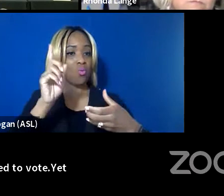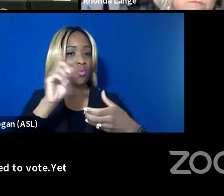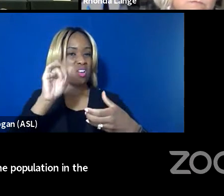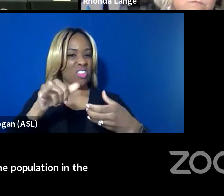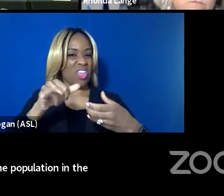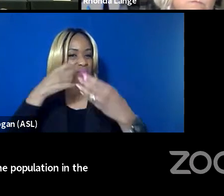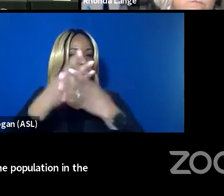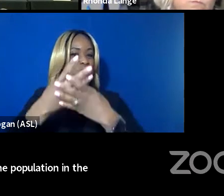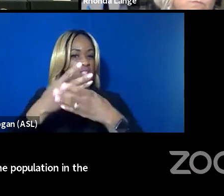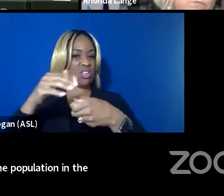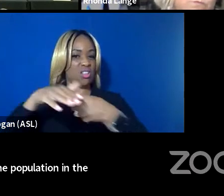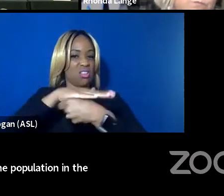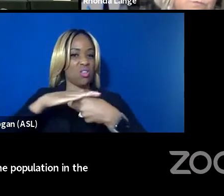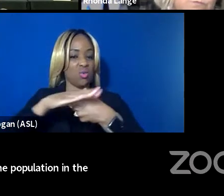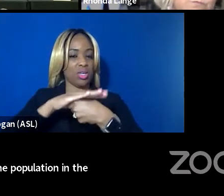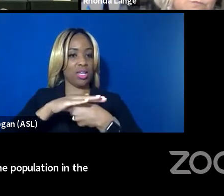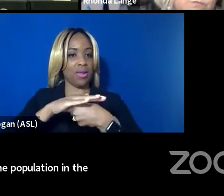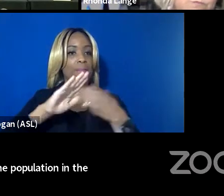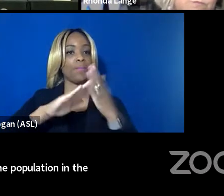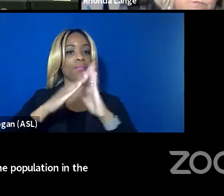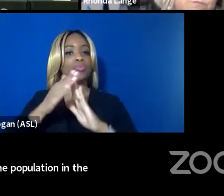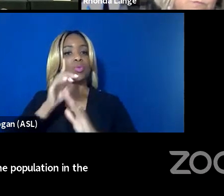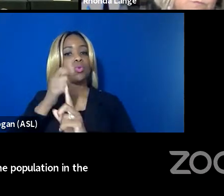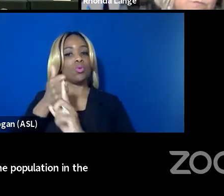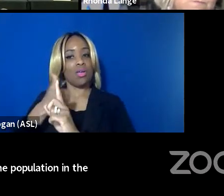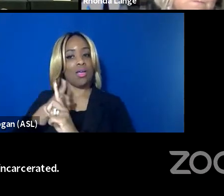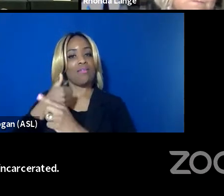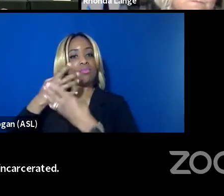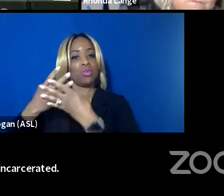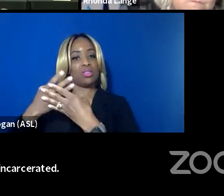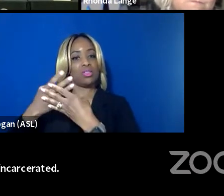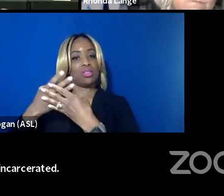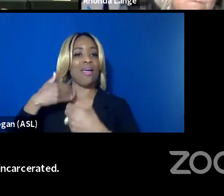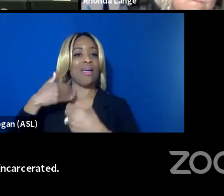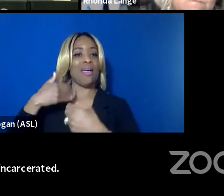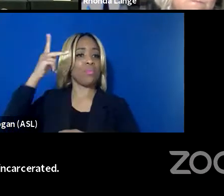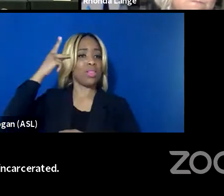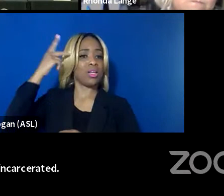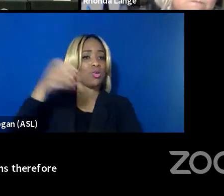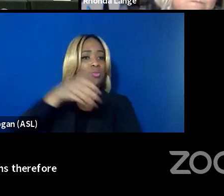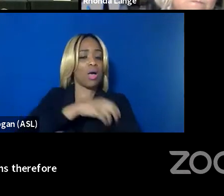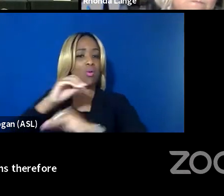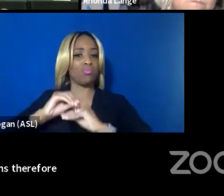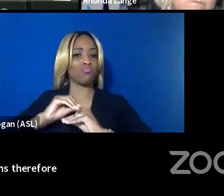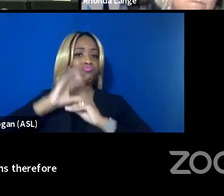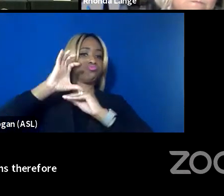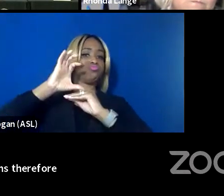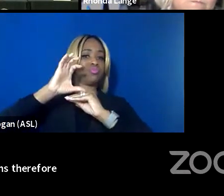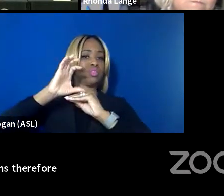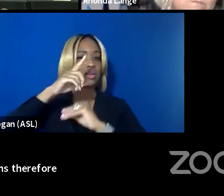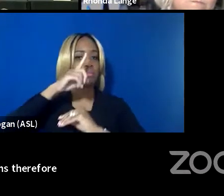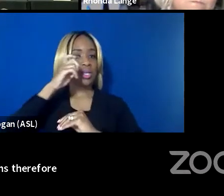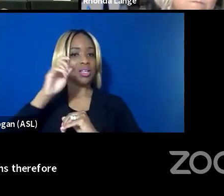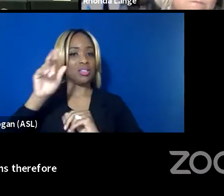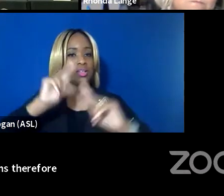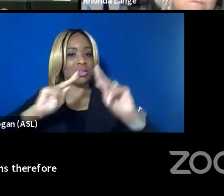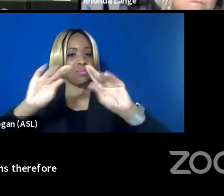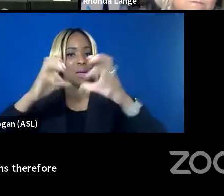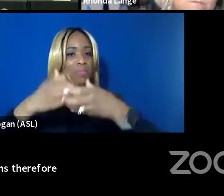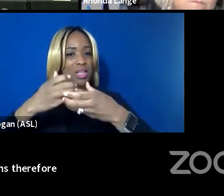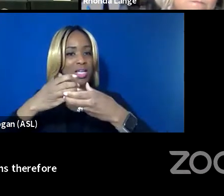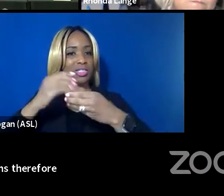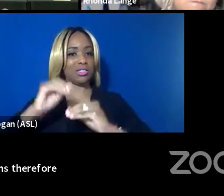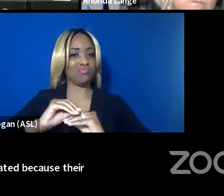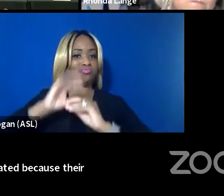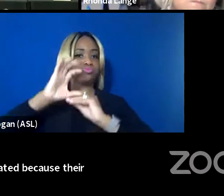incarcerated. Communities with prisons, therefore, have their political power inflated because their populations are inflated